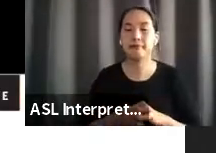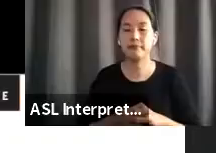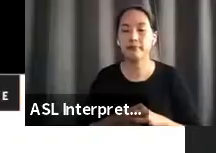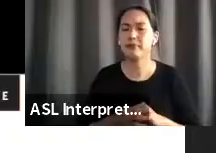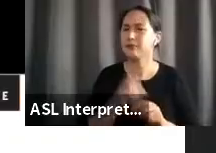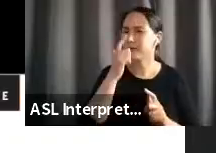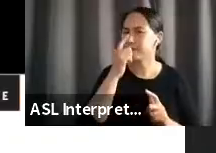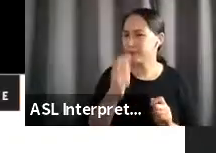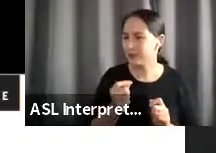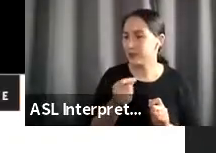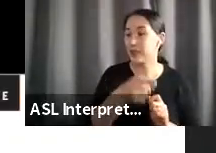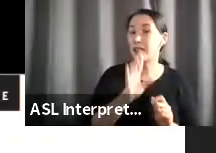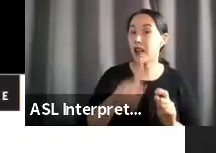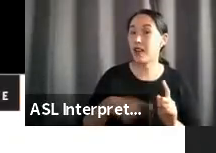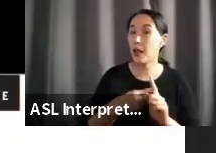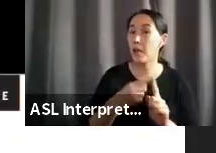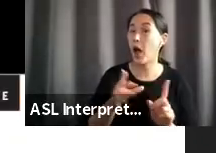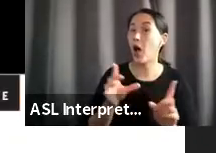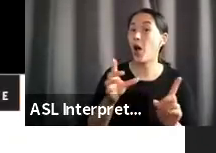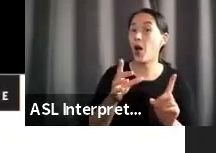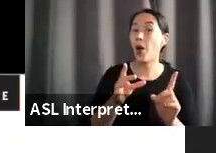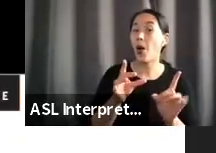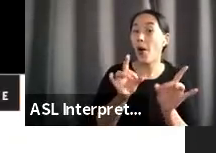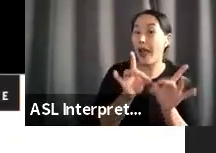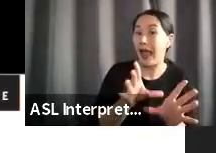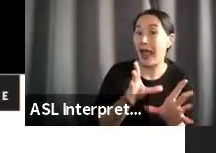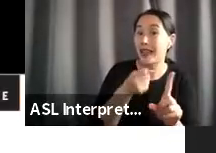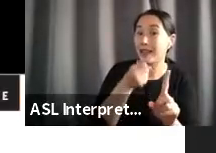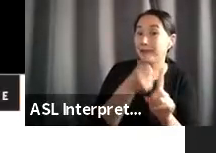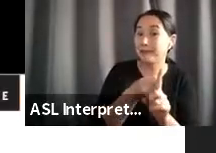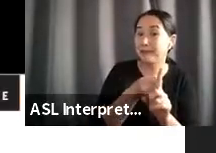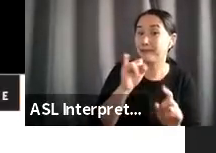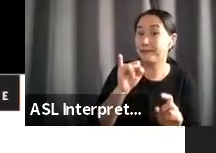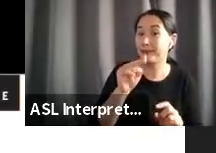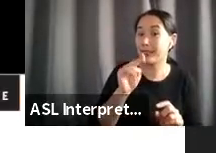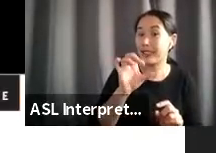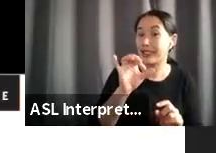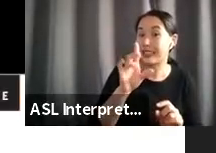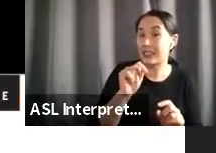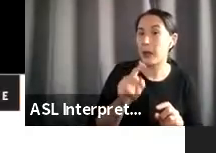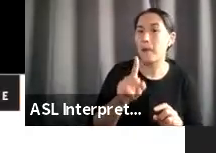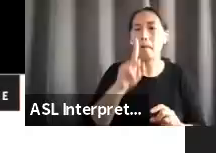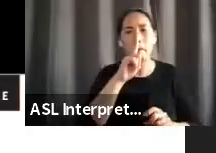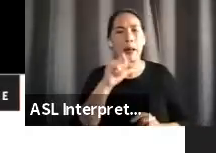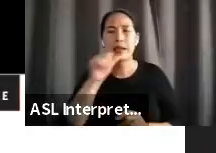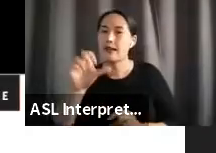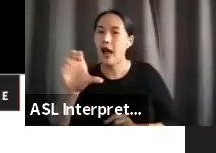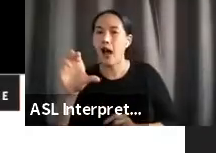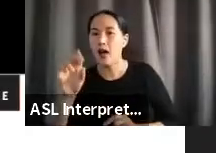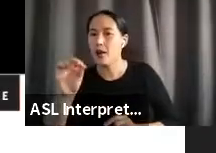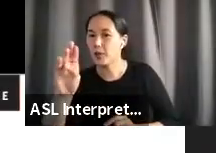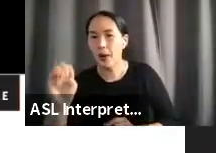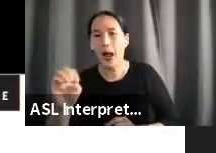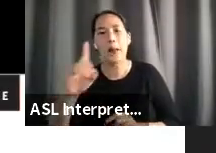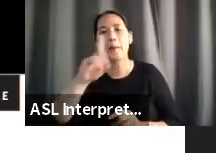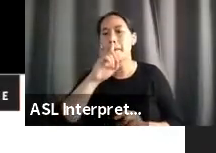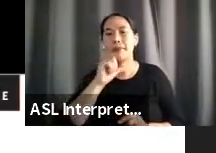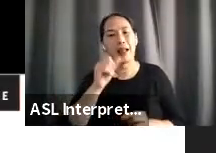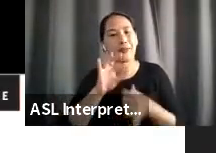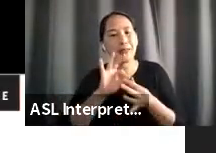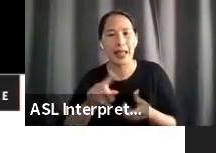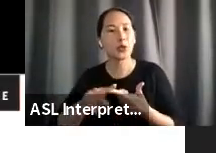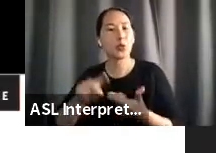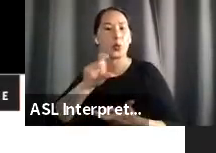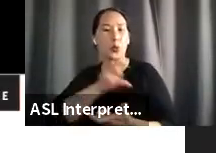talking about hate incidents. These are not necessarily things that would be officially labeled a crime or that are collected in kind of criminal justice data. And it